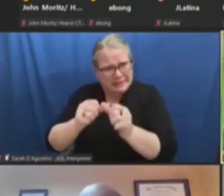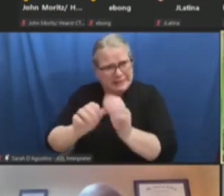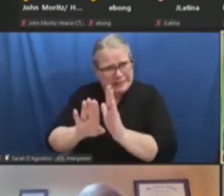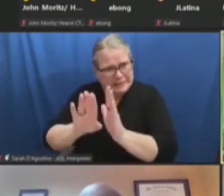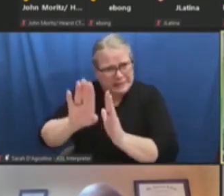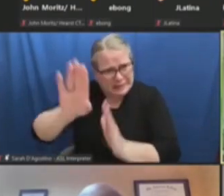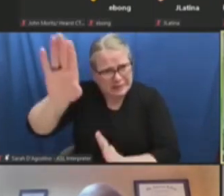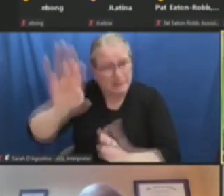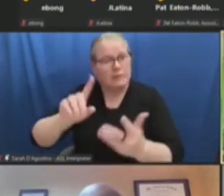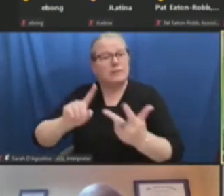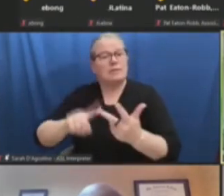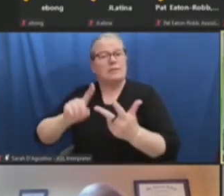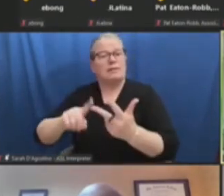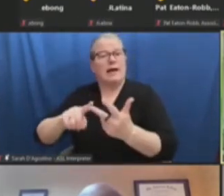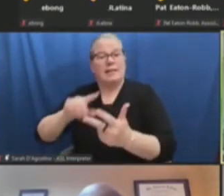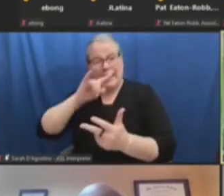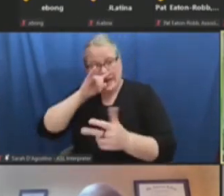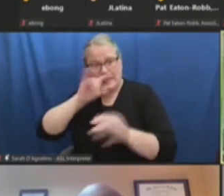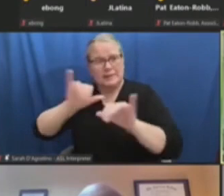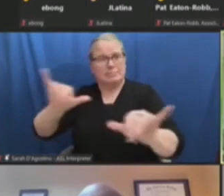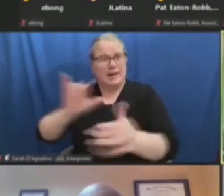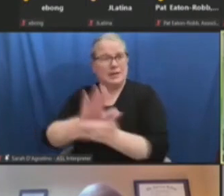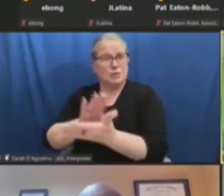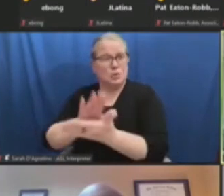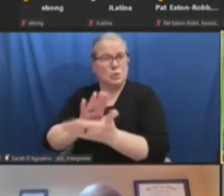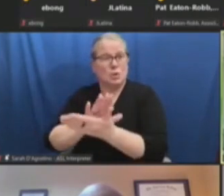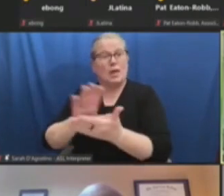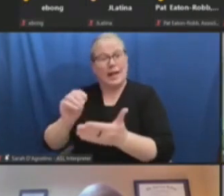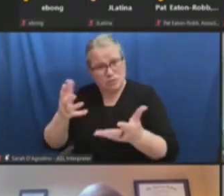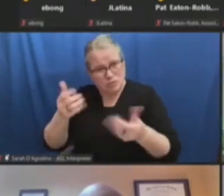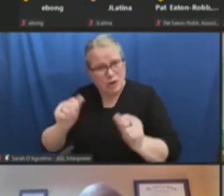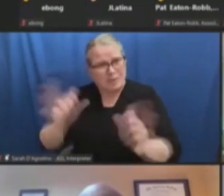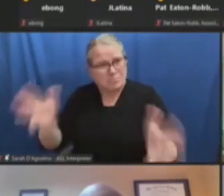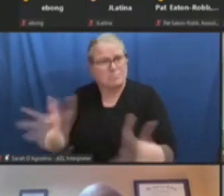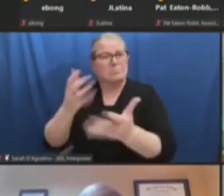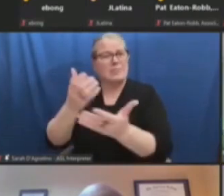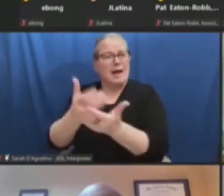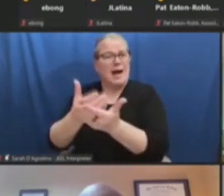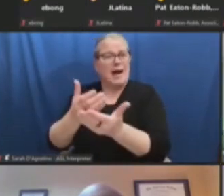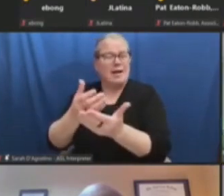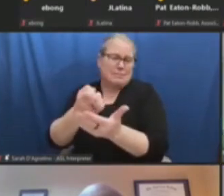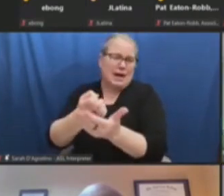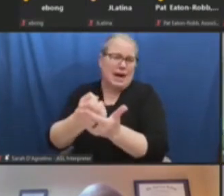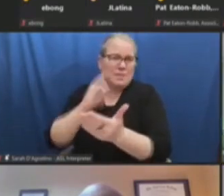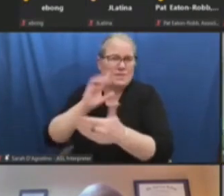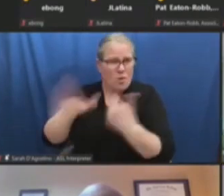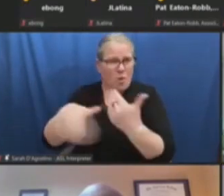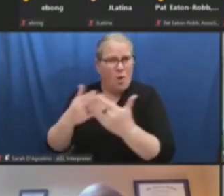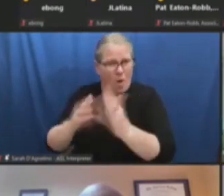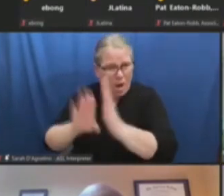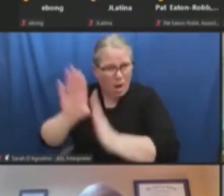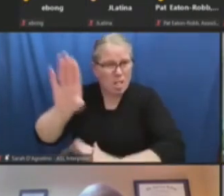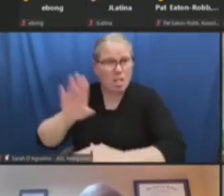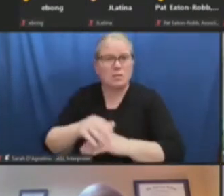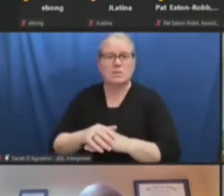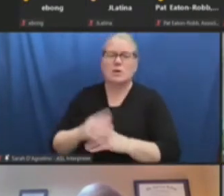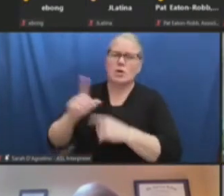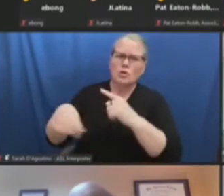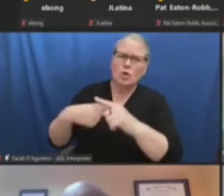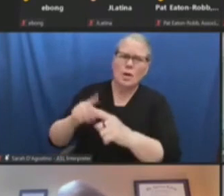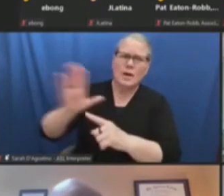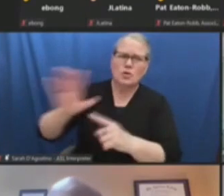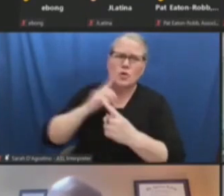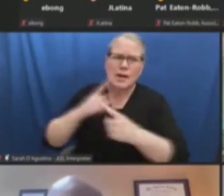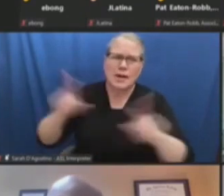this economy growing for everybody. That's what I'm going to focus on. Do you have what about your announcement? You registered as a candidate,